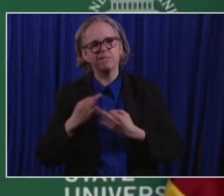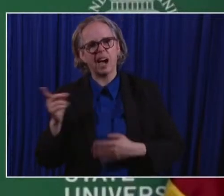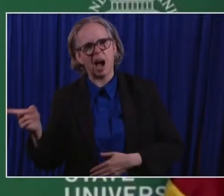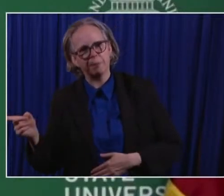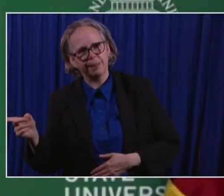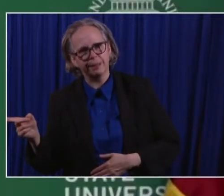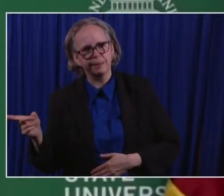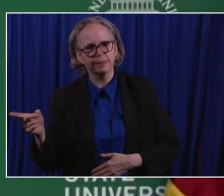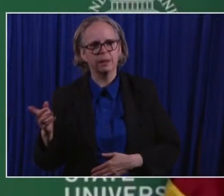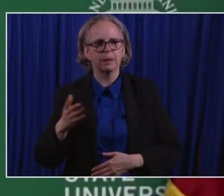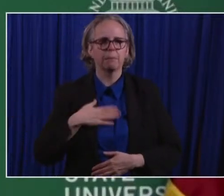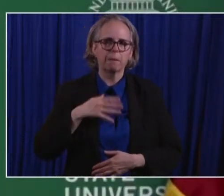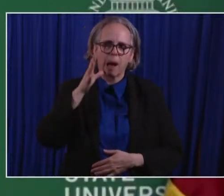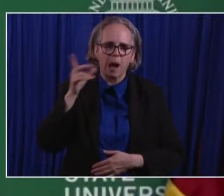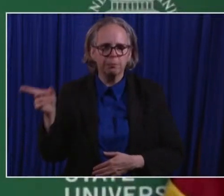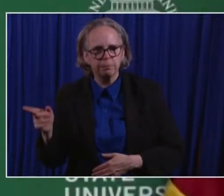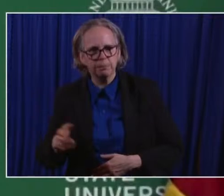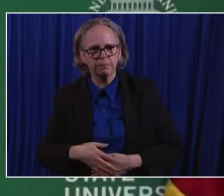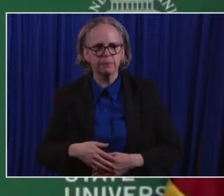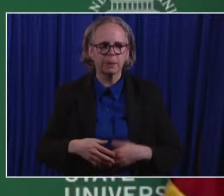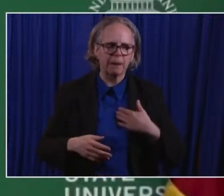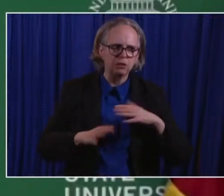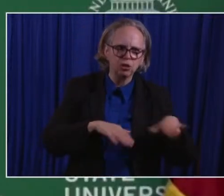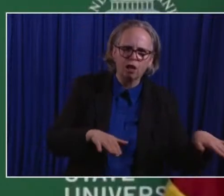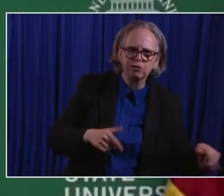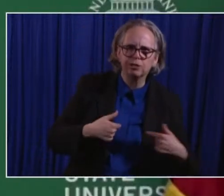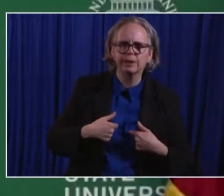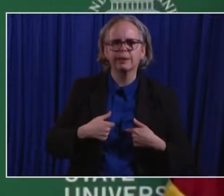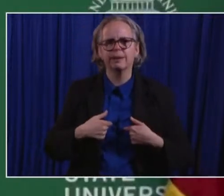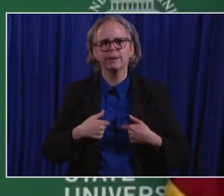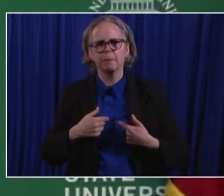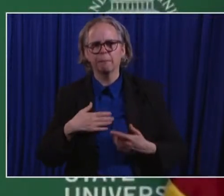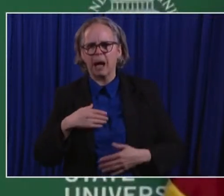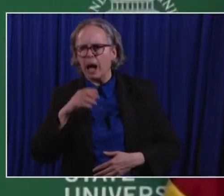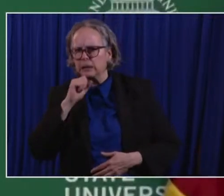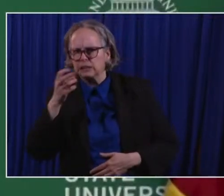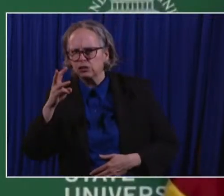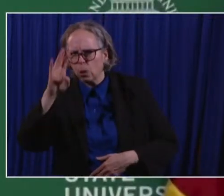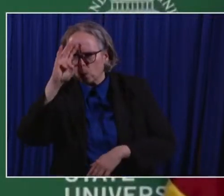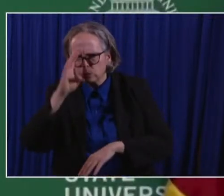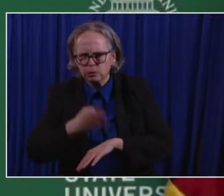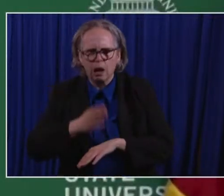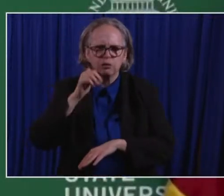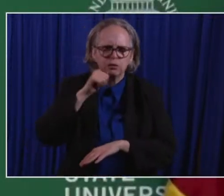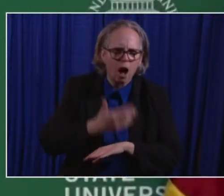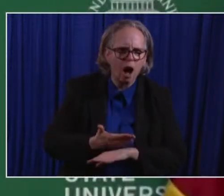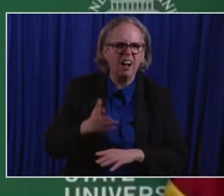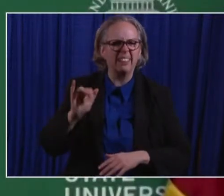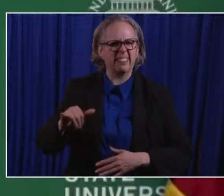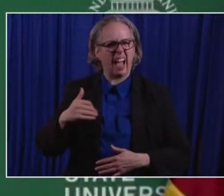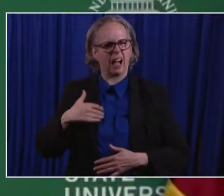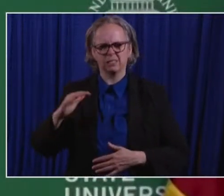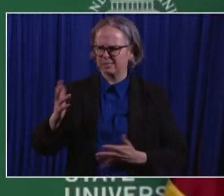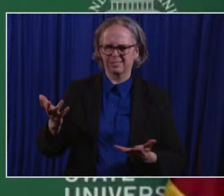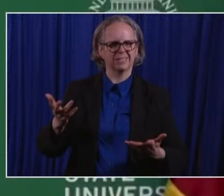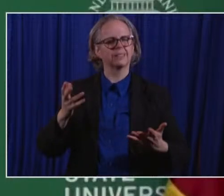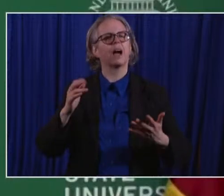tell us that. I'm getting it because of my 16-year-old. I owe that to him to get it. So it's